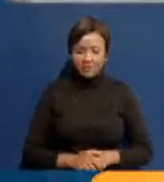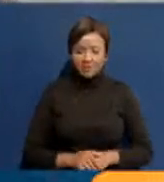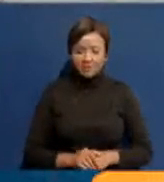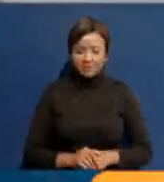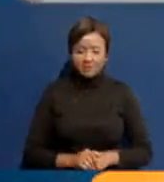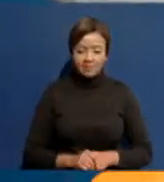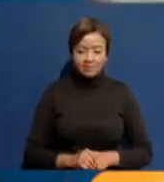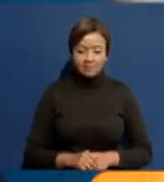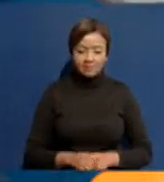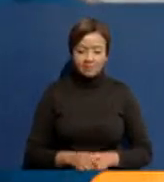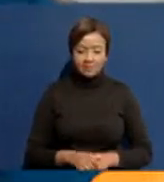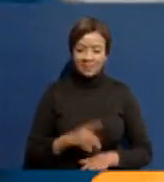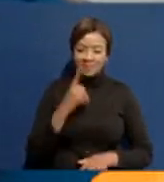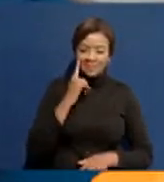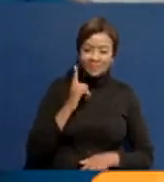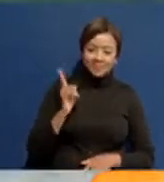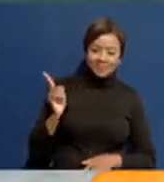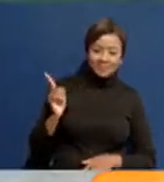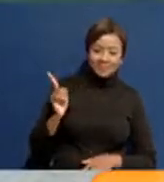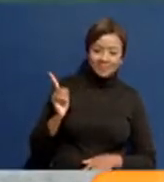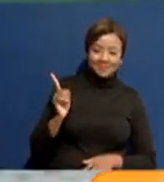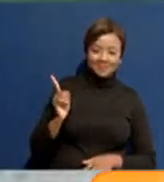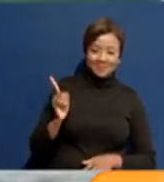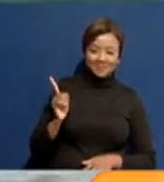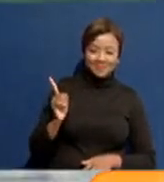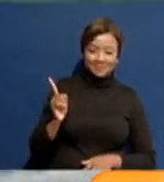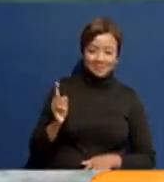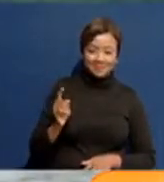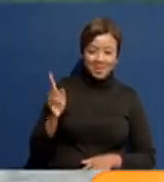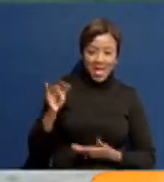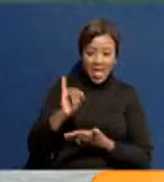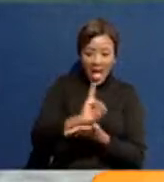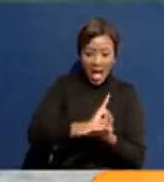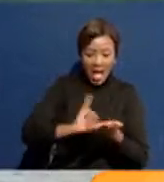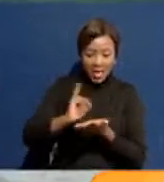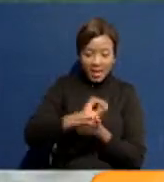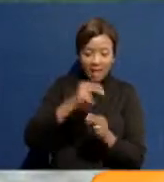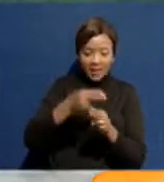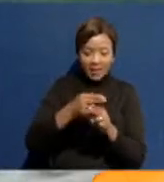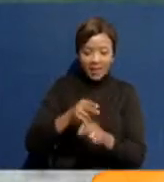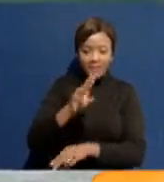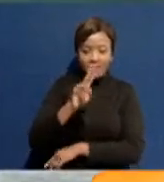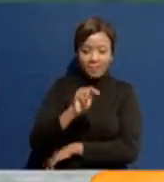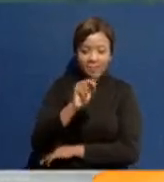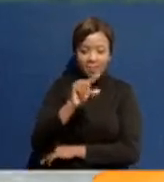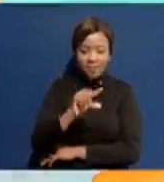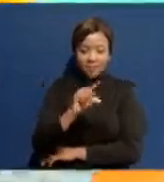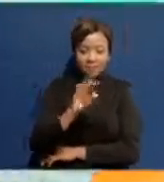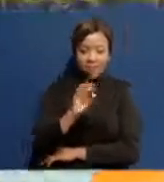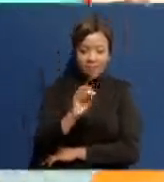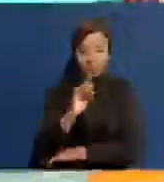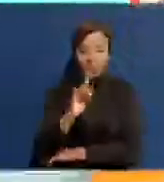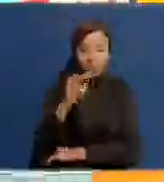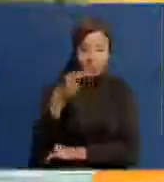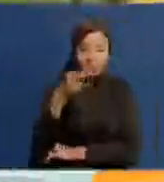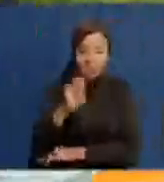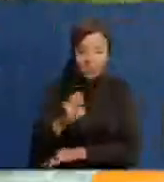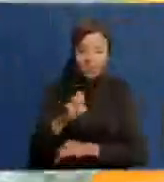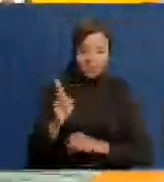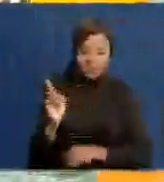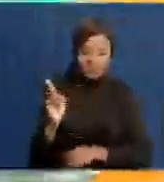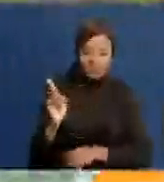At the outlying waters of Lake Victoria is Ngodhe Island, where a tight-knit community